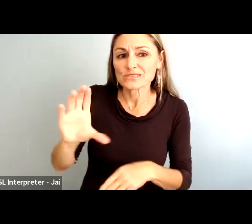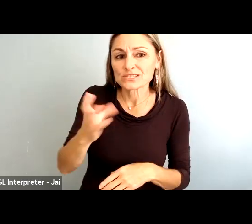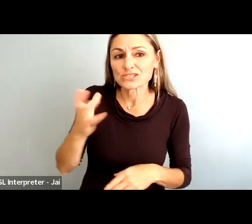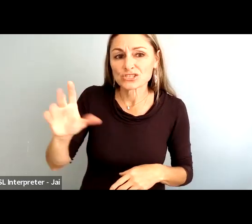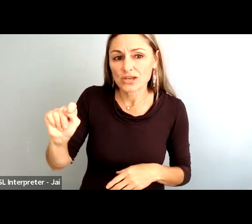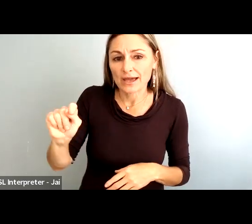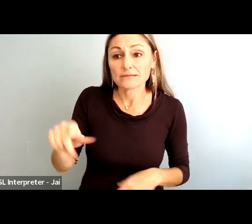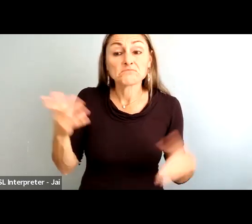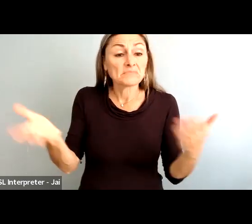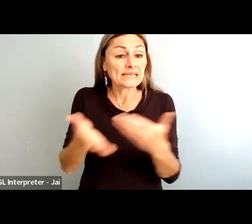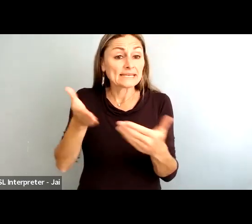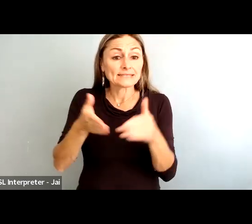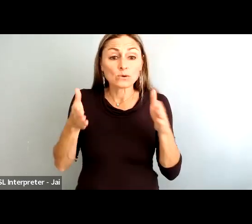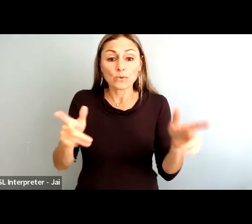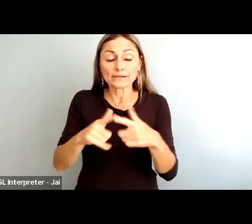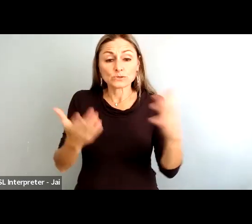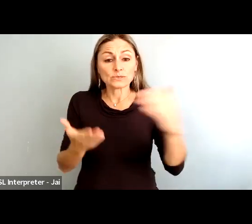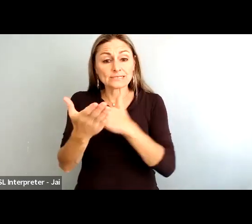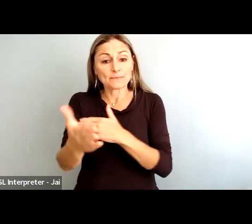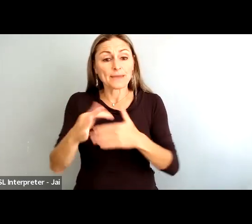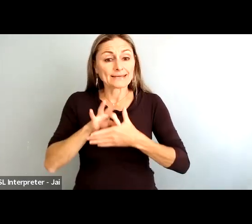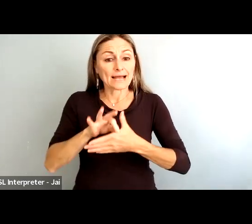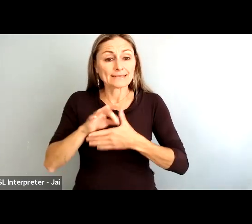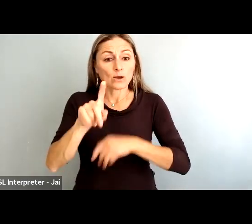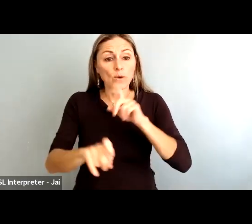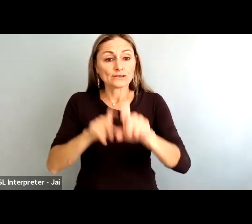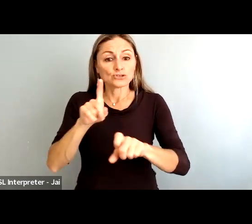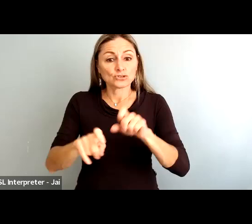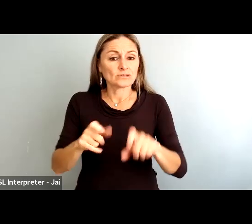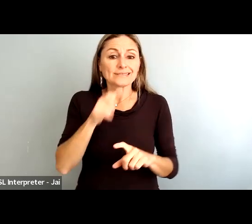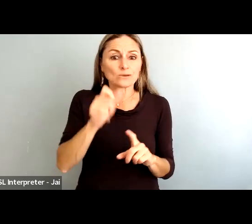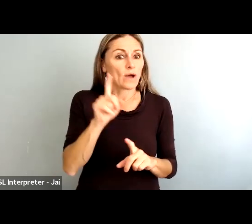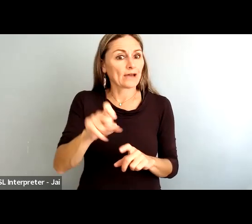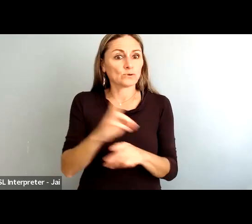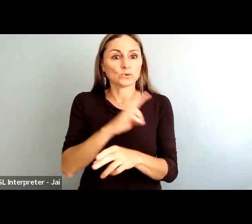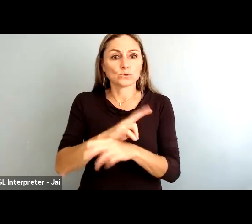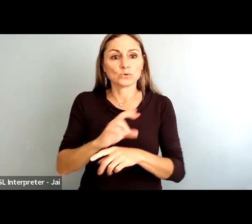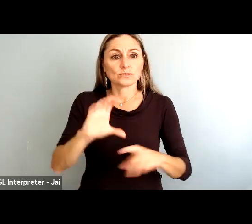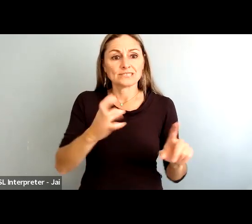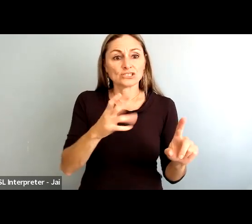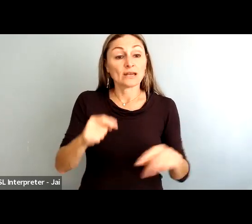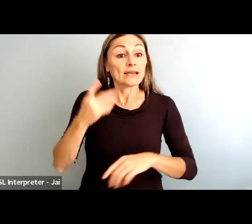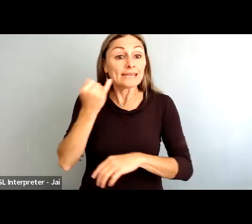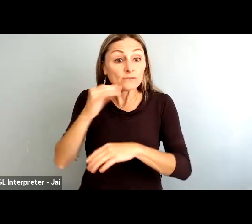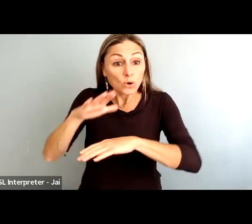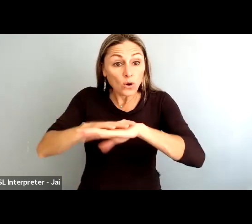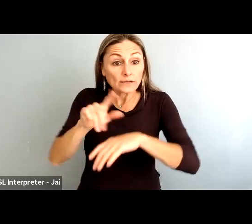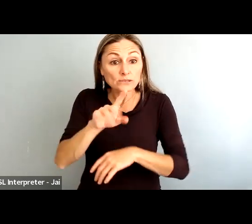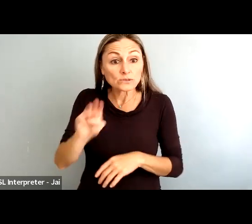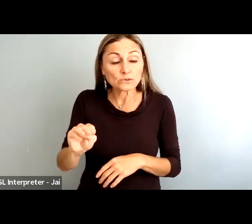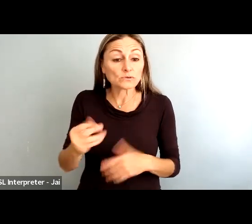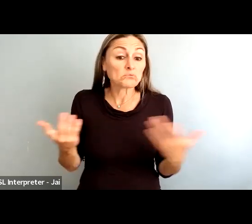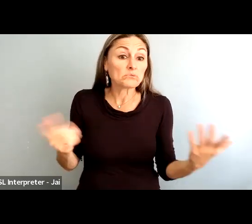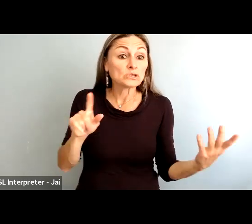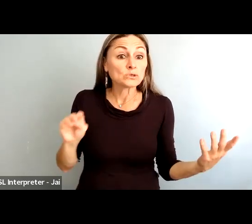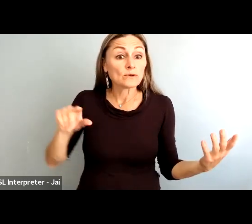easy and accessible ways to submit content questions to the presenters, though, outside of the chat. If you're on Zoom, you can simply type your question into the Zoom